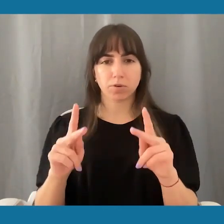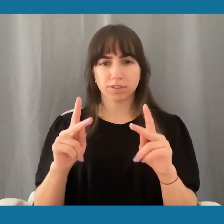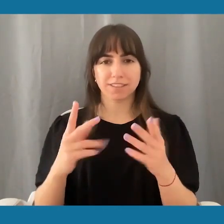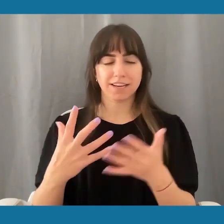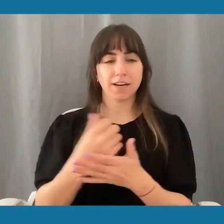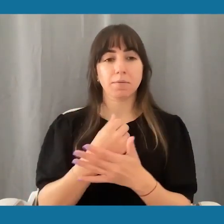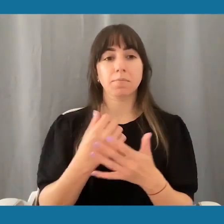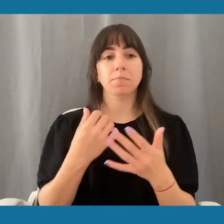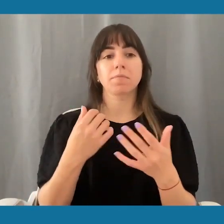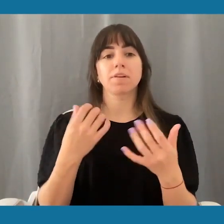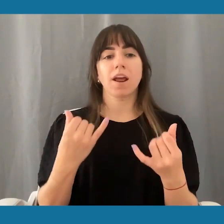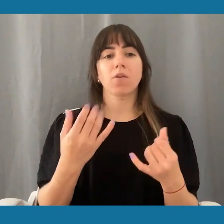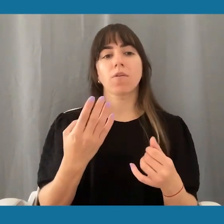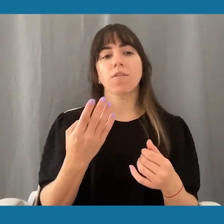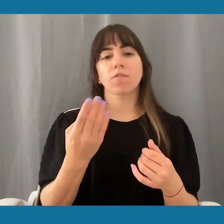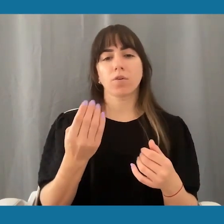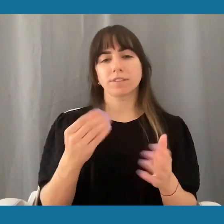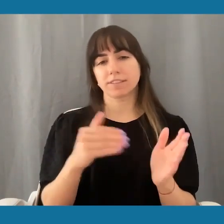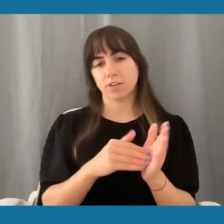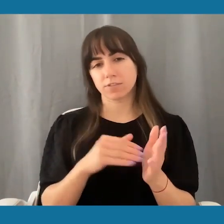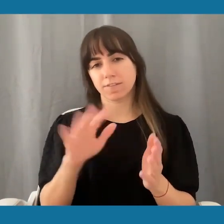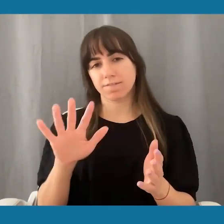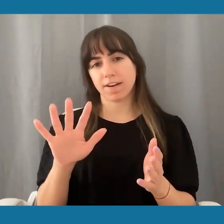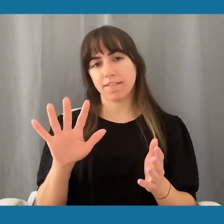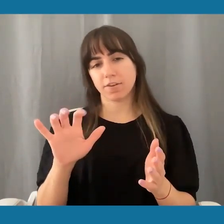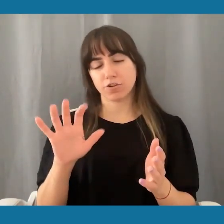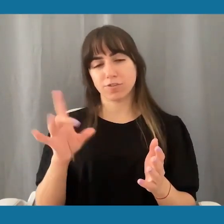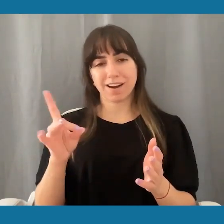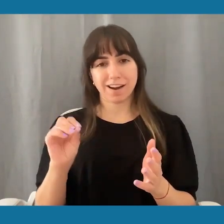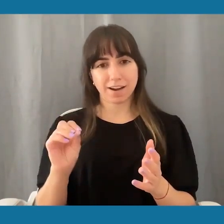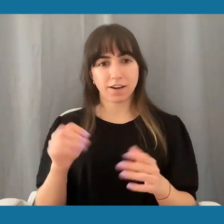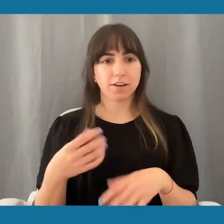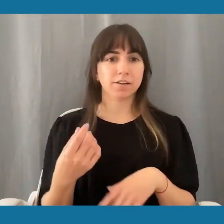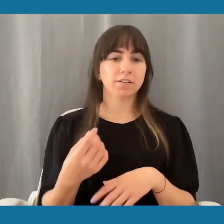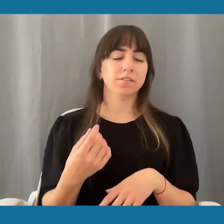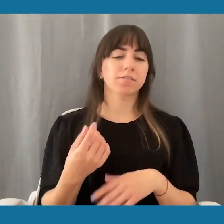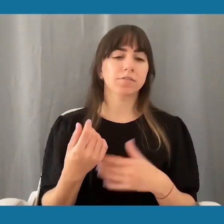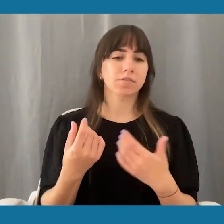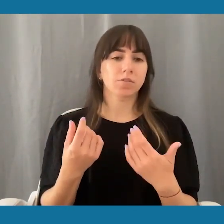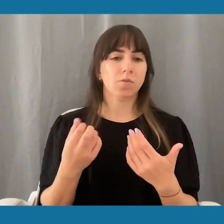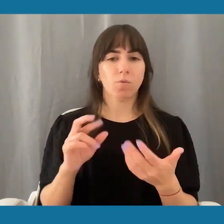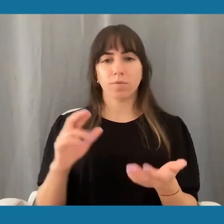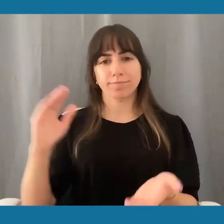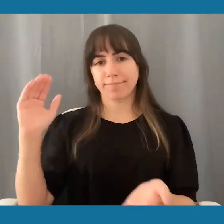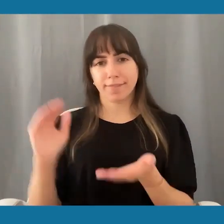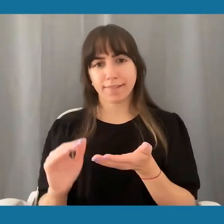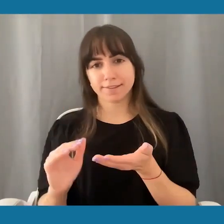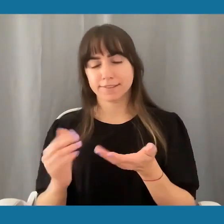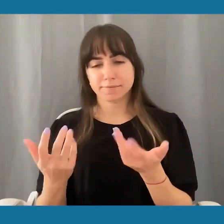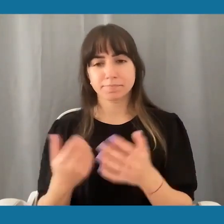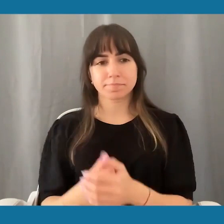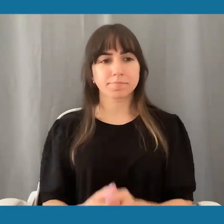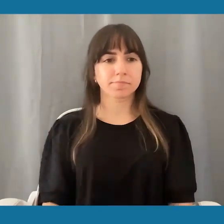of. Once again, earned income still counts as earned income. Able accounts don't shelter that.